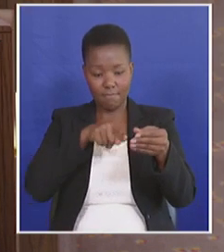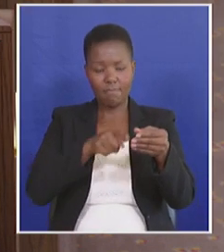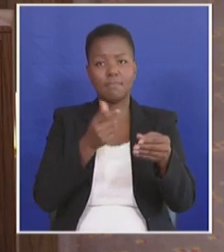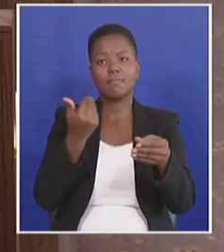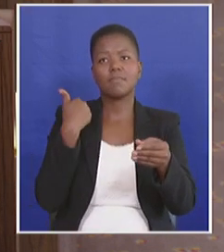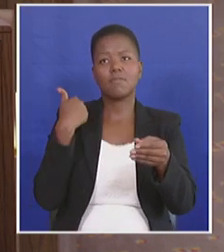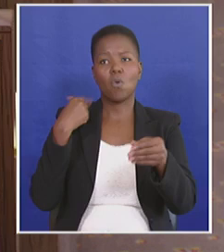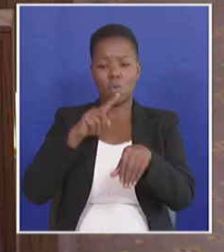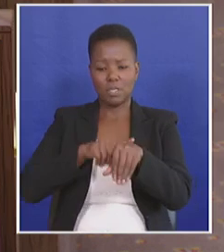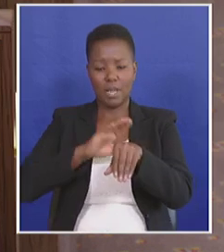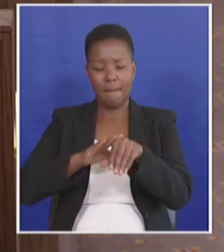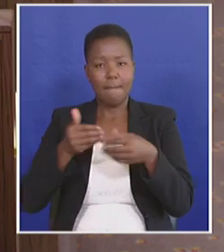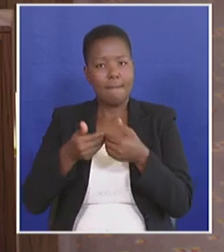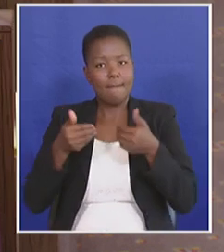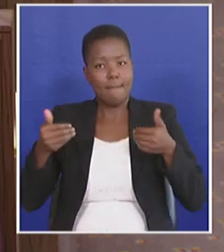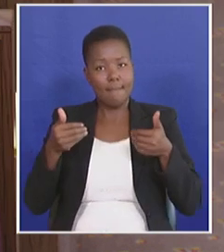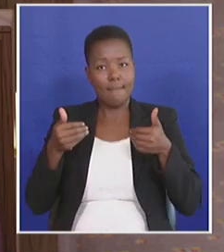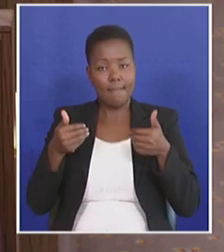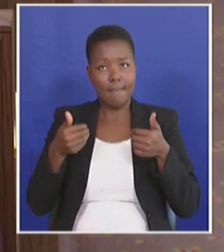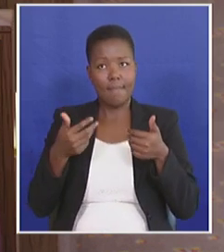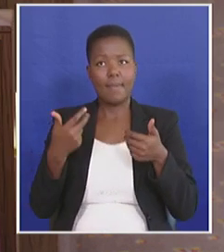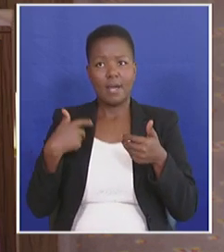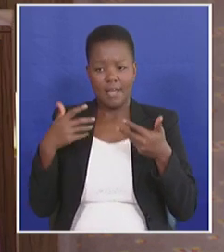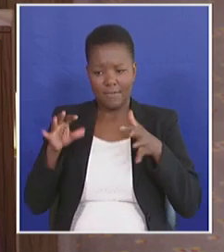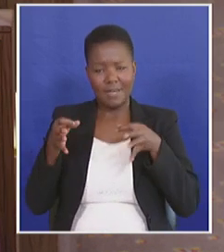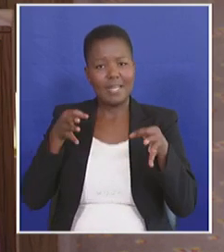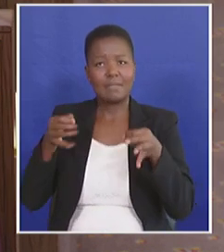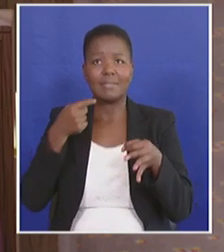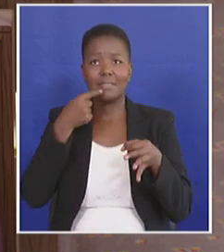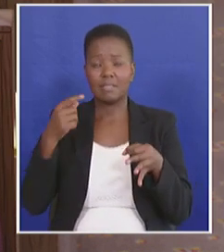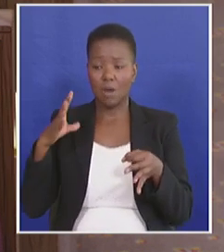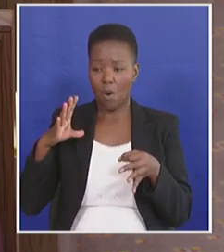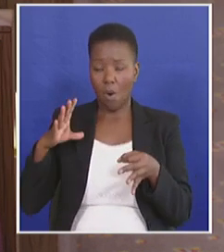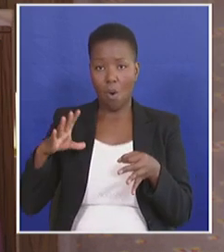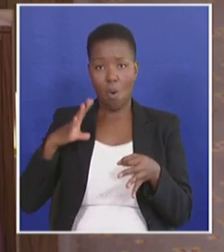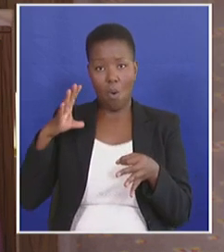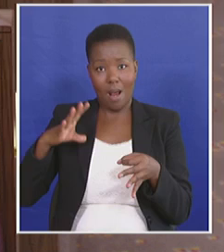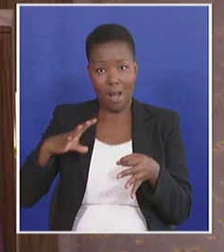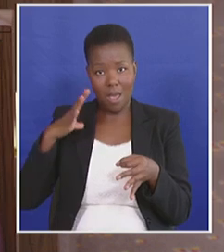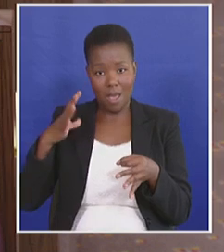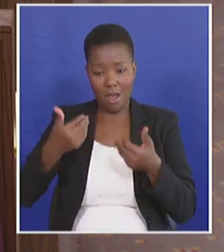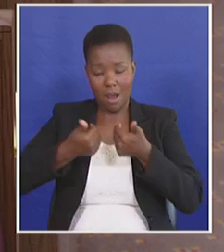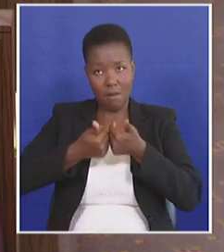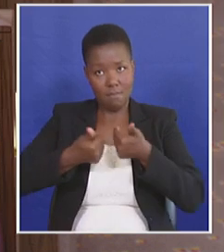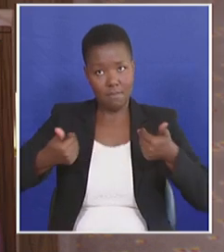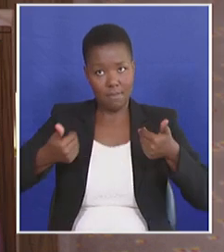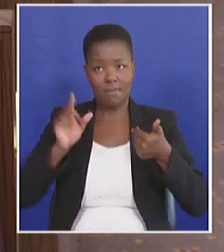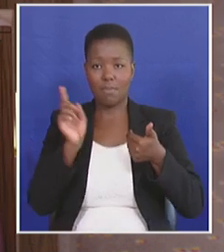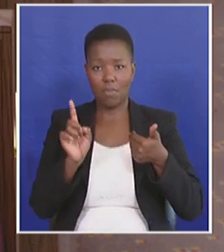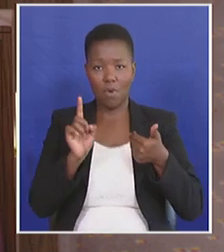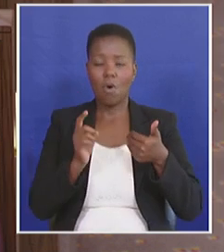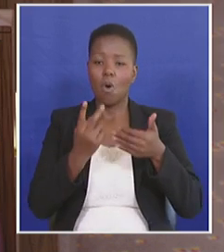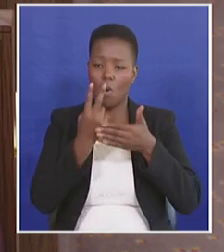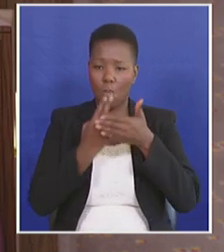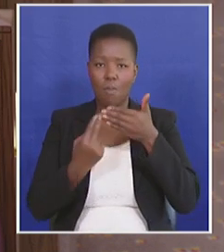politicians. Okay, I was pointing out that it wasn't just apartheid officials. It was both sides. Okay,